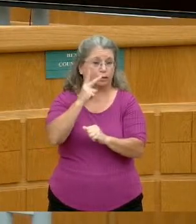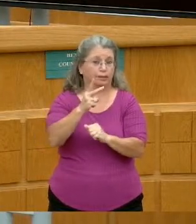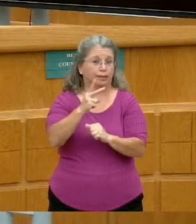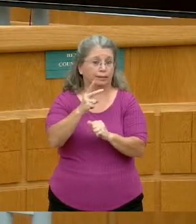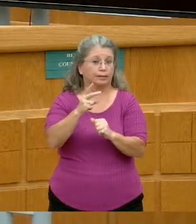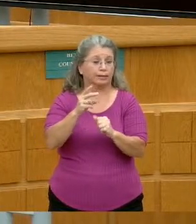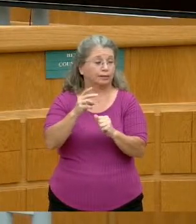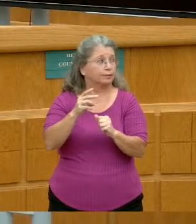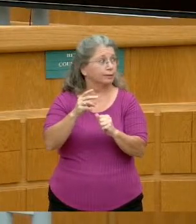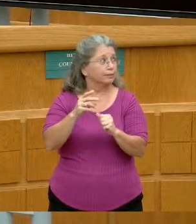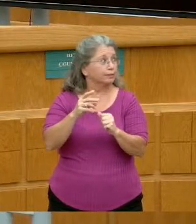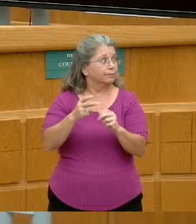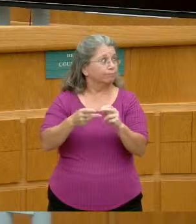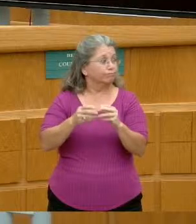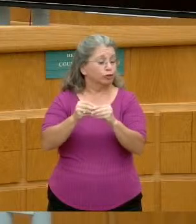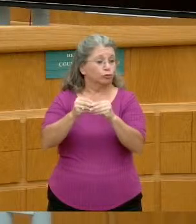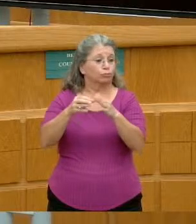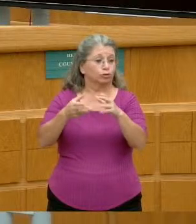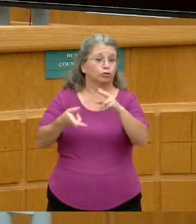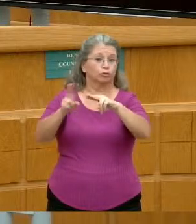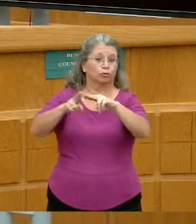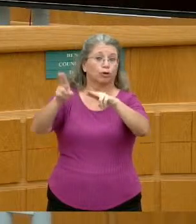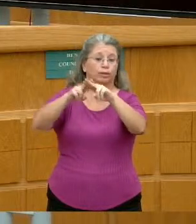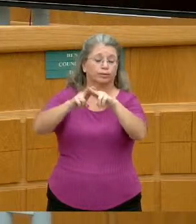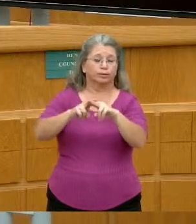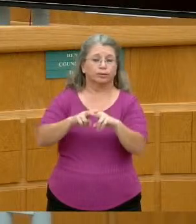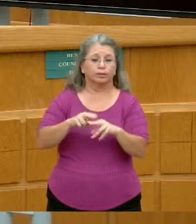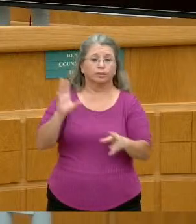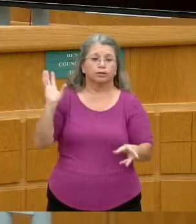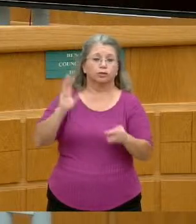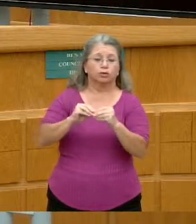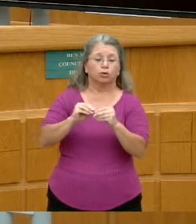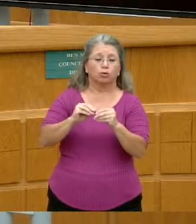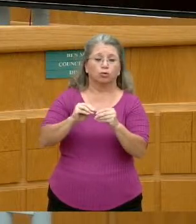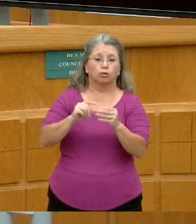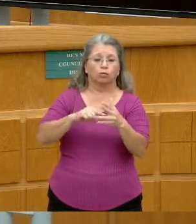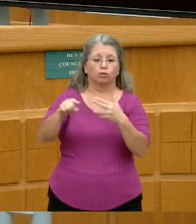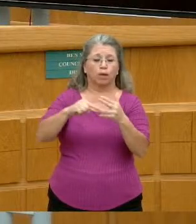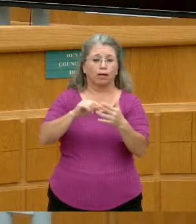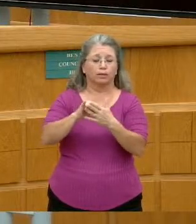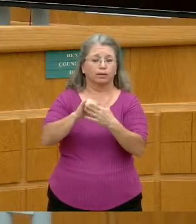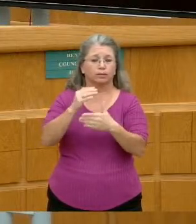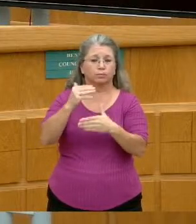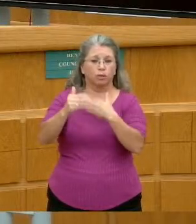Right now, in total throughout this whole process from March to now,